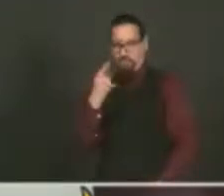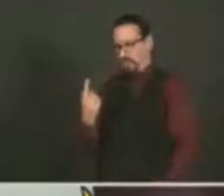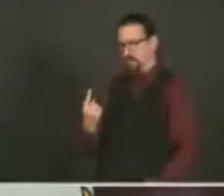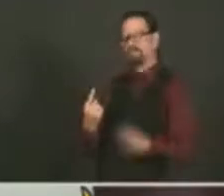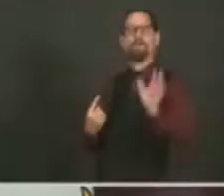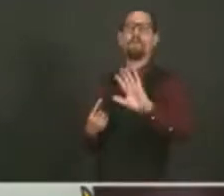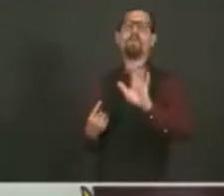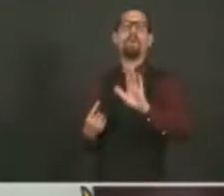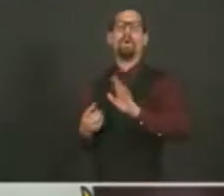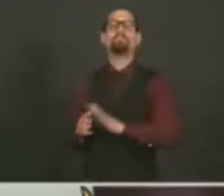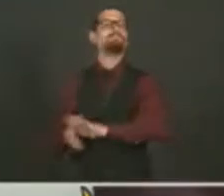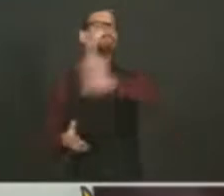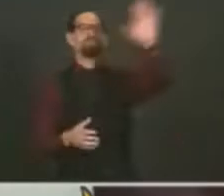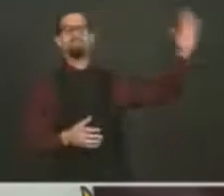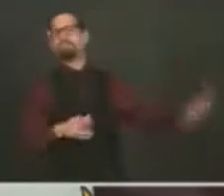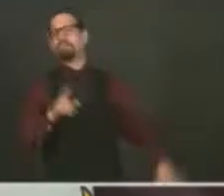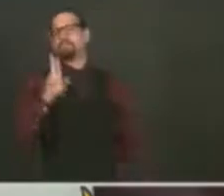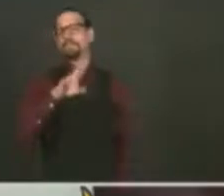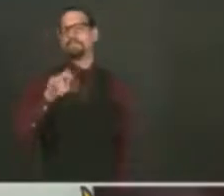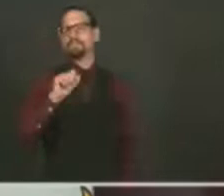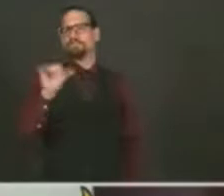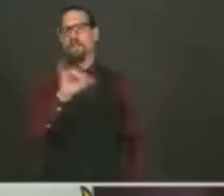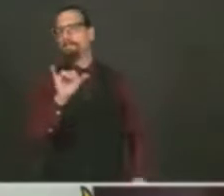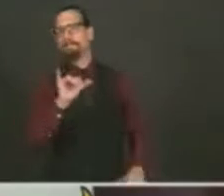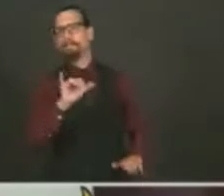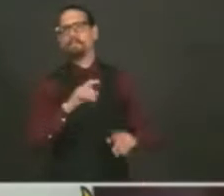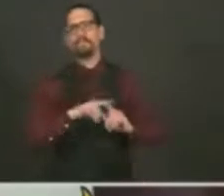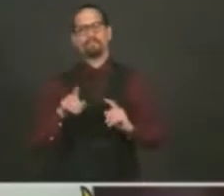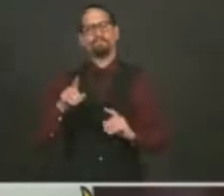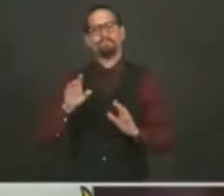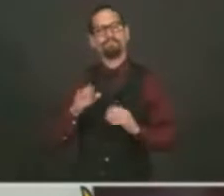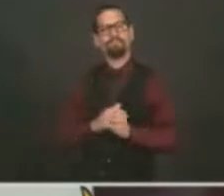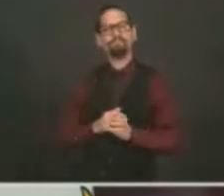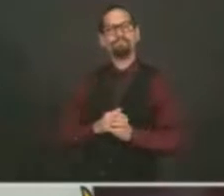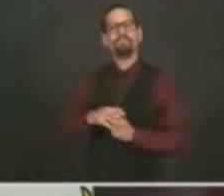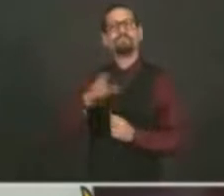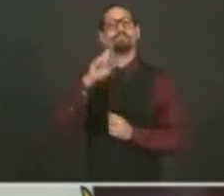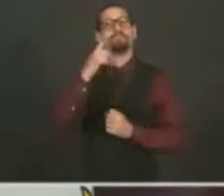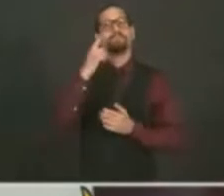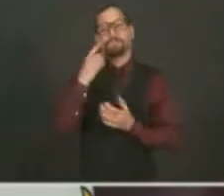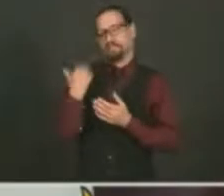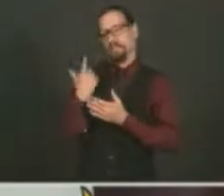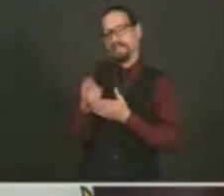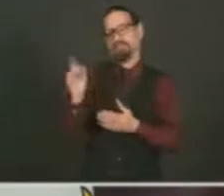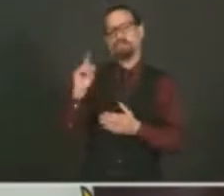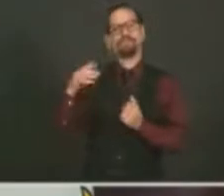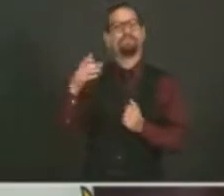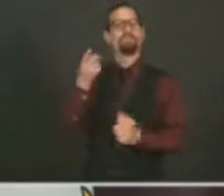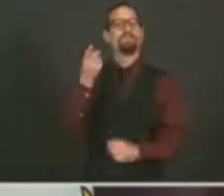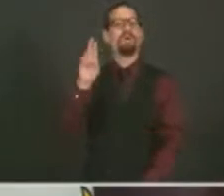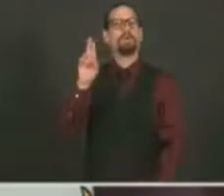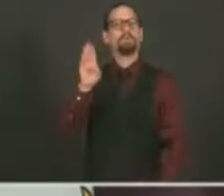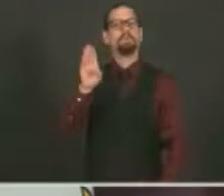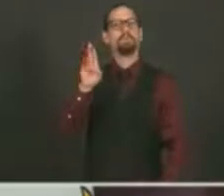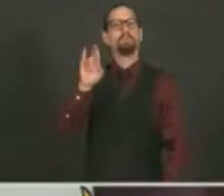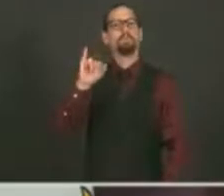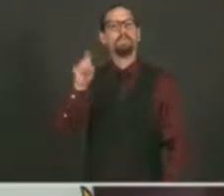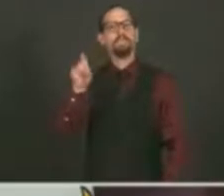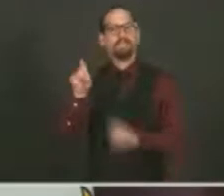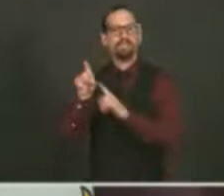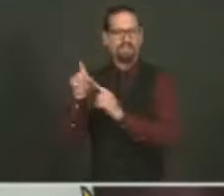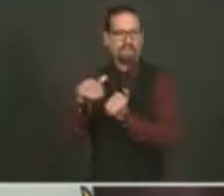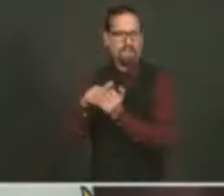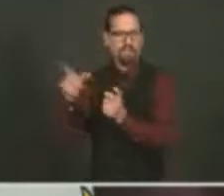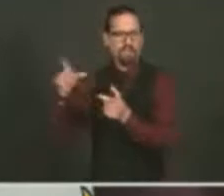had an opportunity to sit with her for more than an hour to understand what's happening in America. She